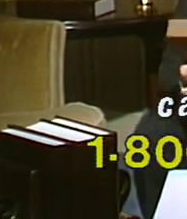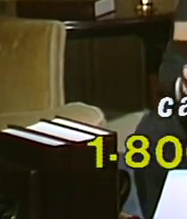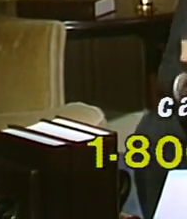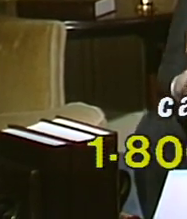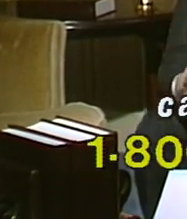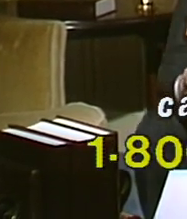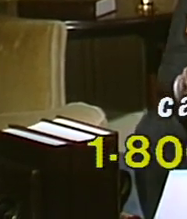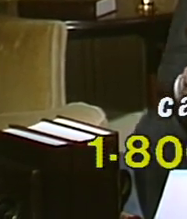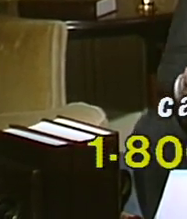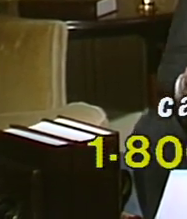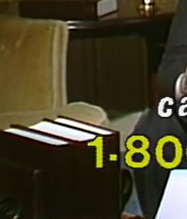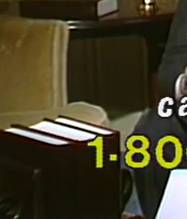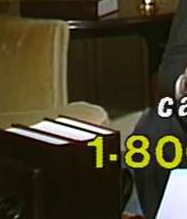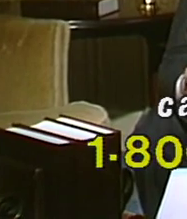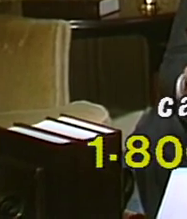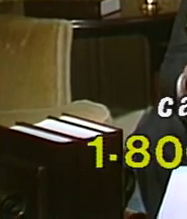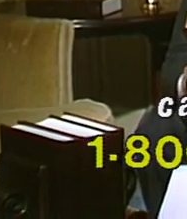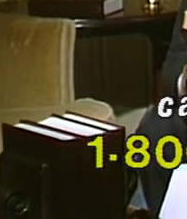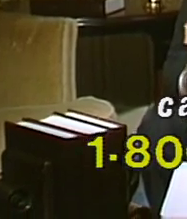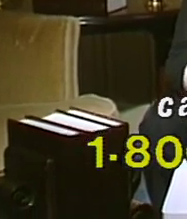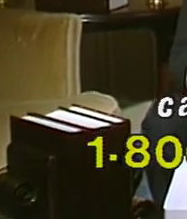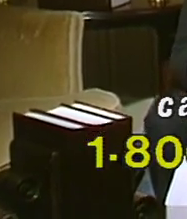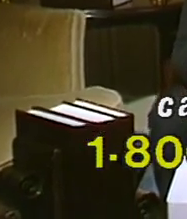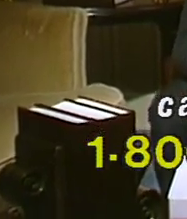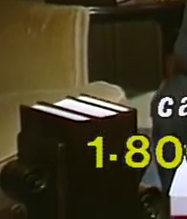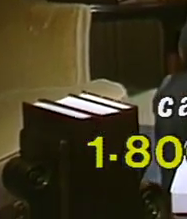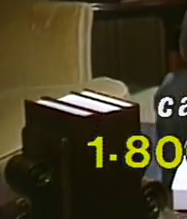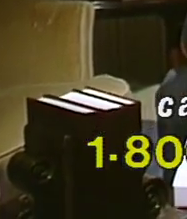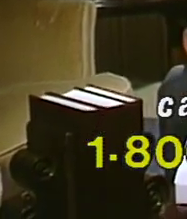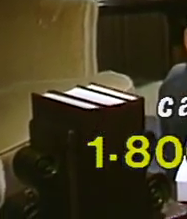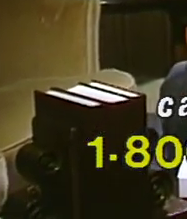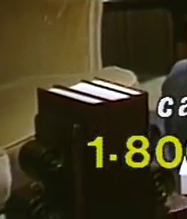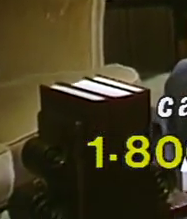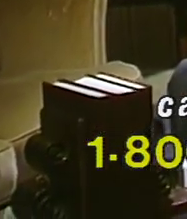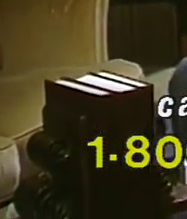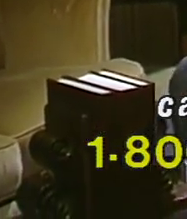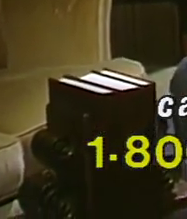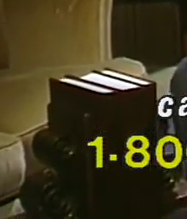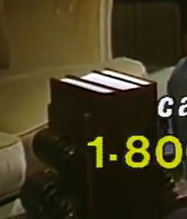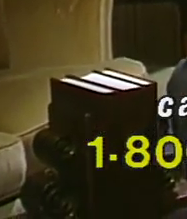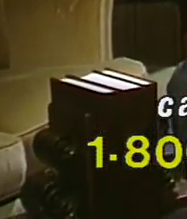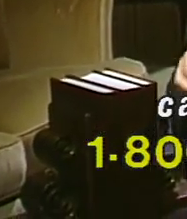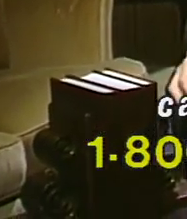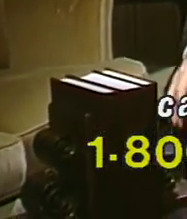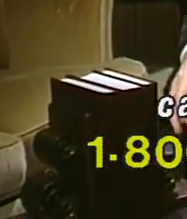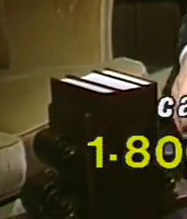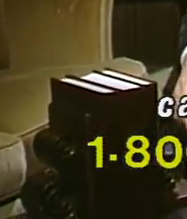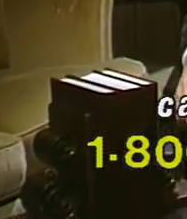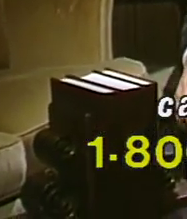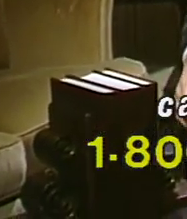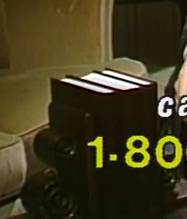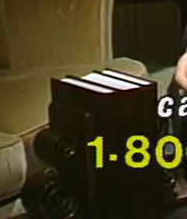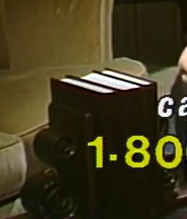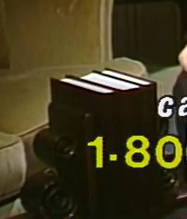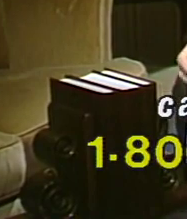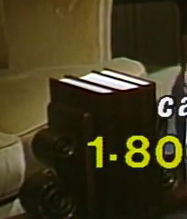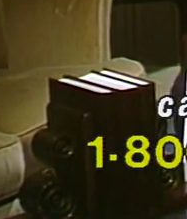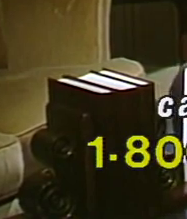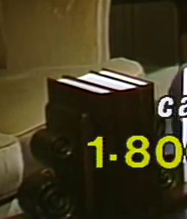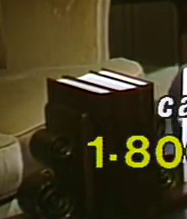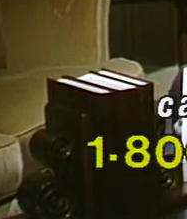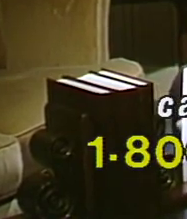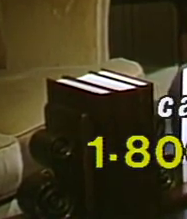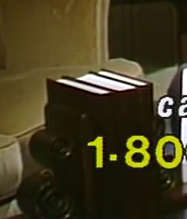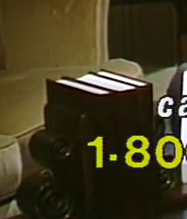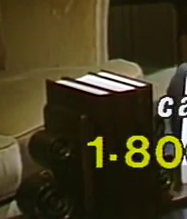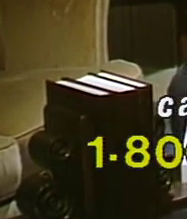page number every time I preach from the text. Only faith partners have this book, this Bible. Article number 2 in the package